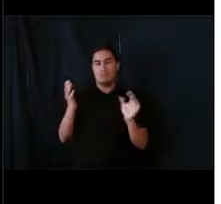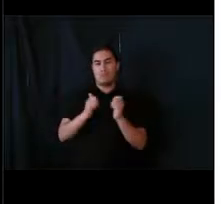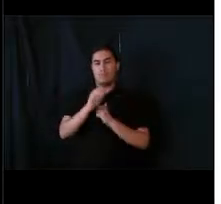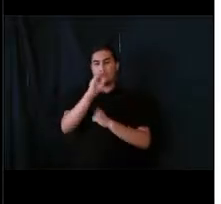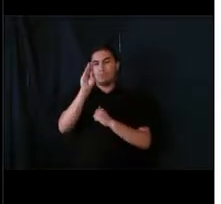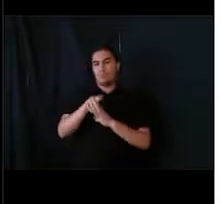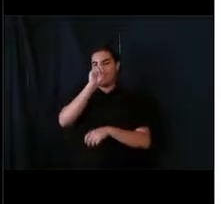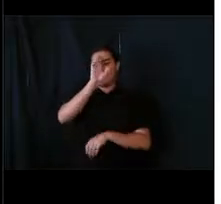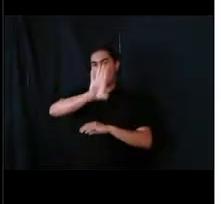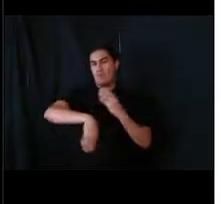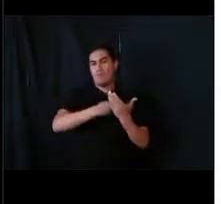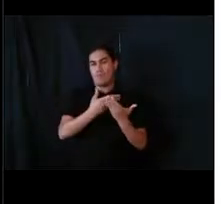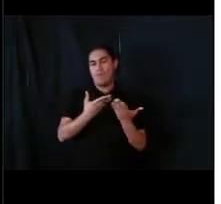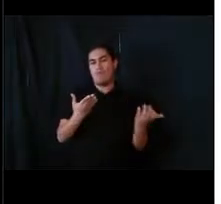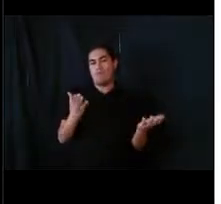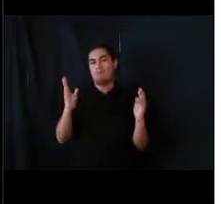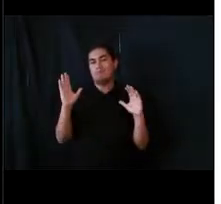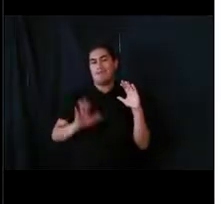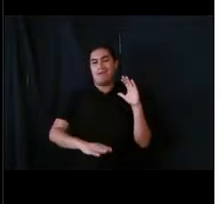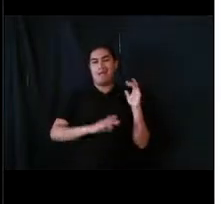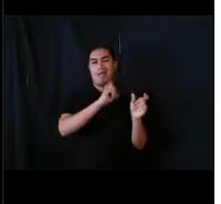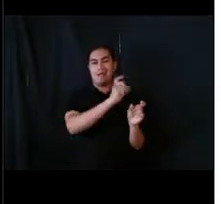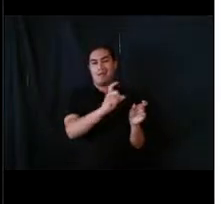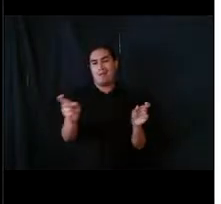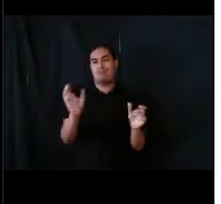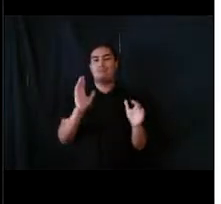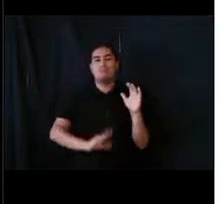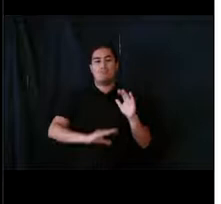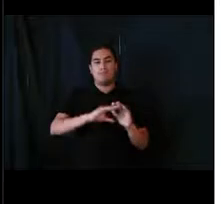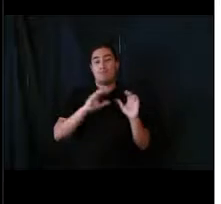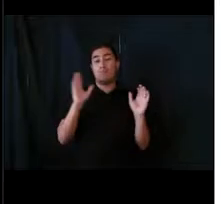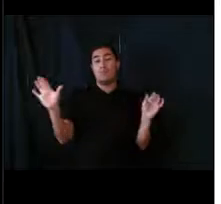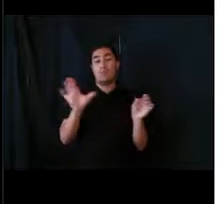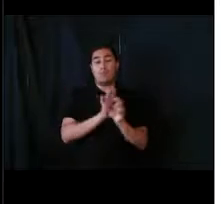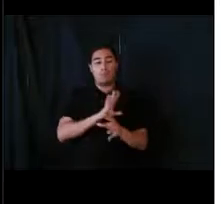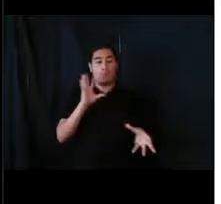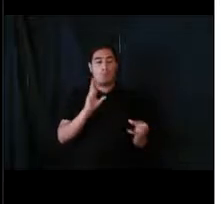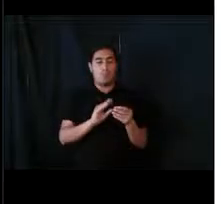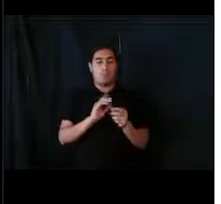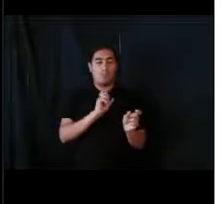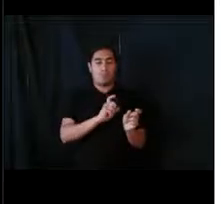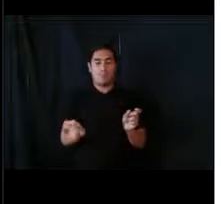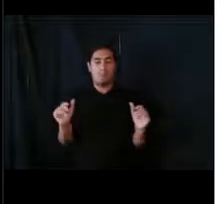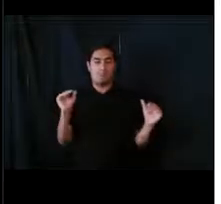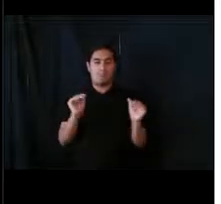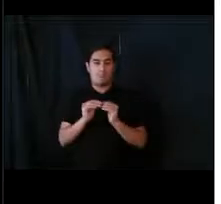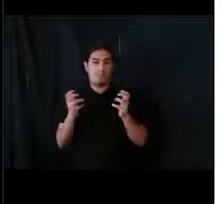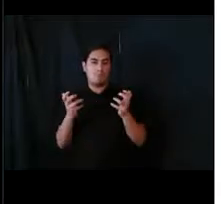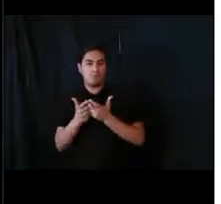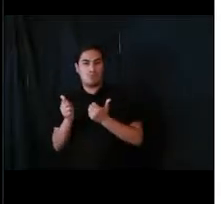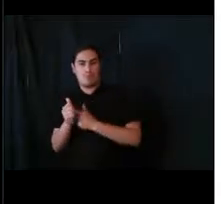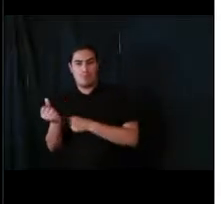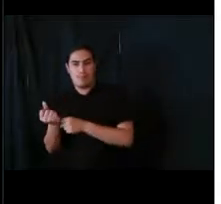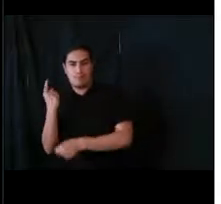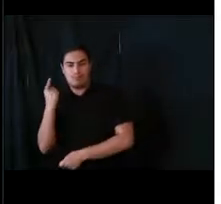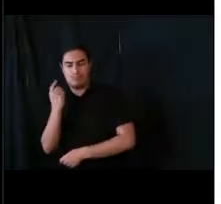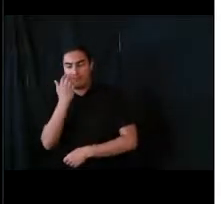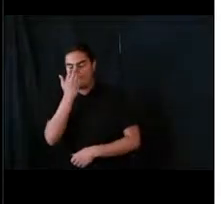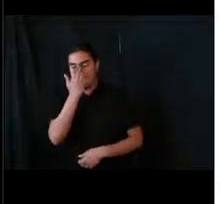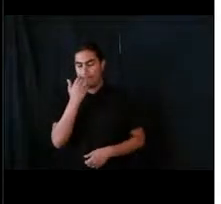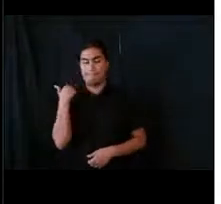overall allocation capacity total allocations however were on par with last year so we see a